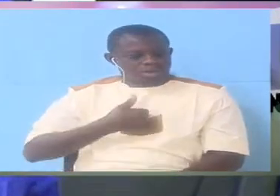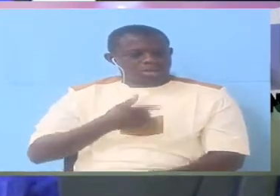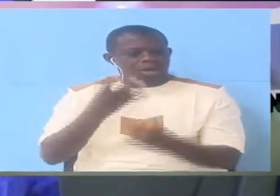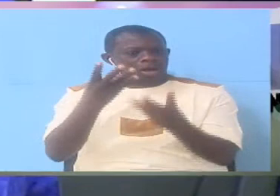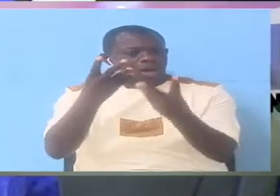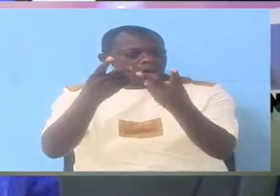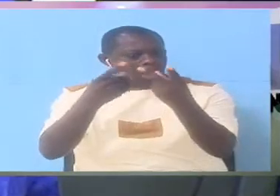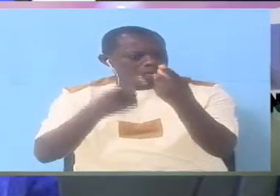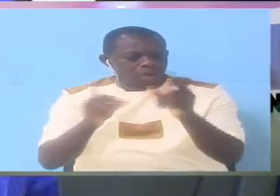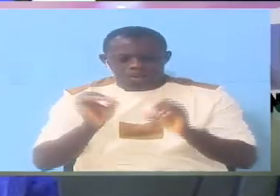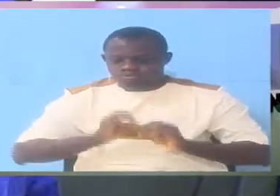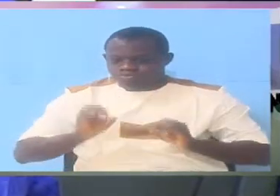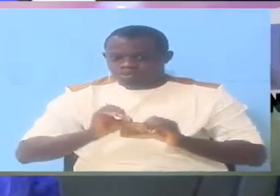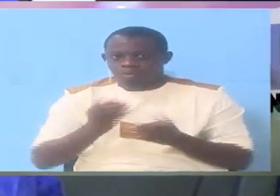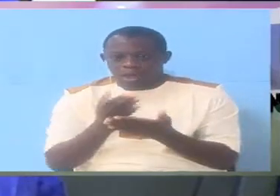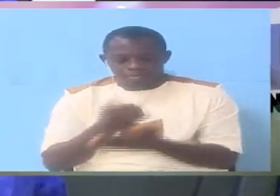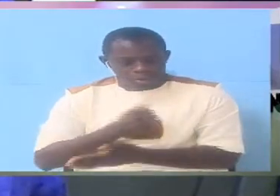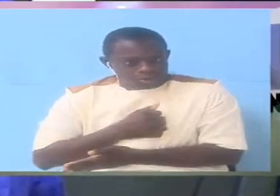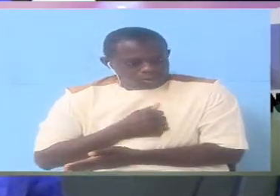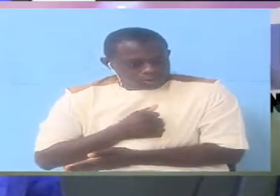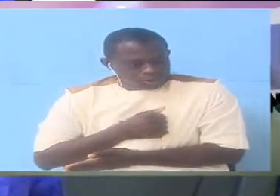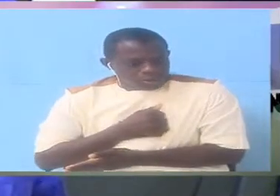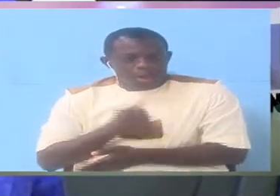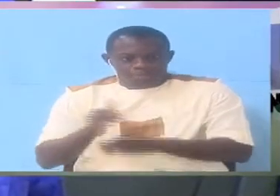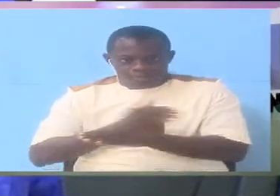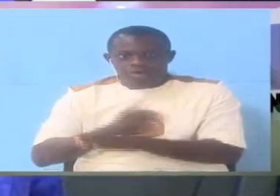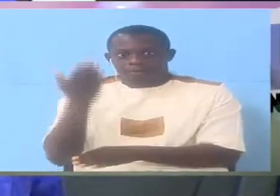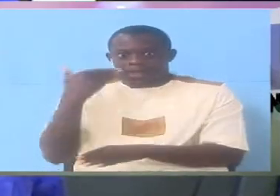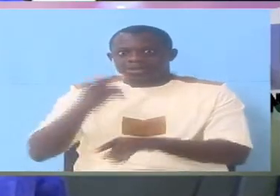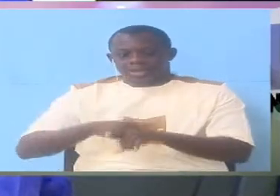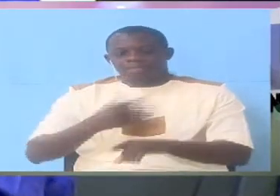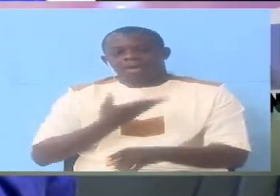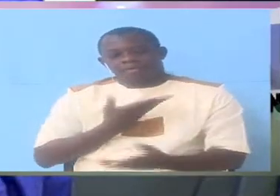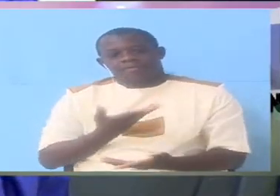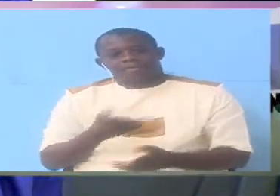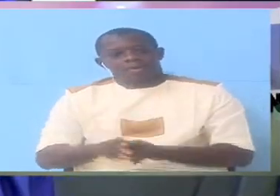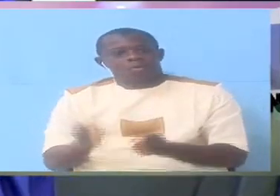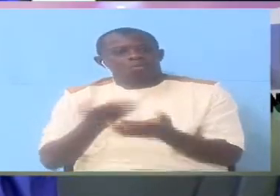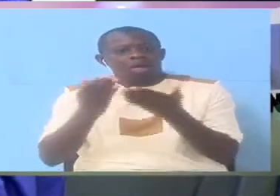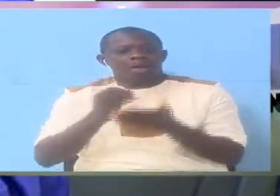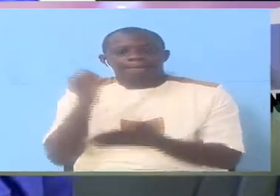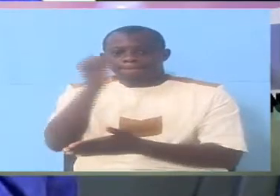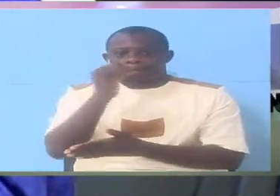I did not count them because at the time I was also scared. Yeah. Because of